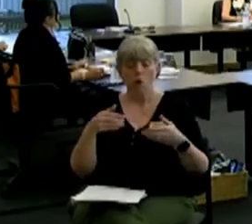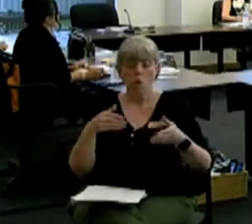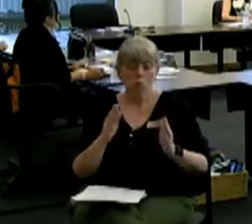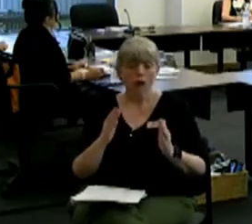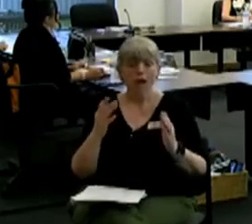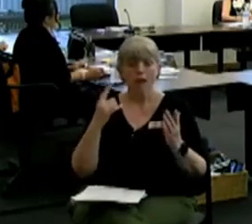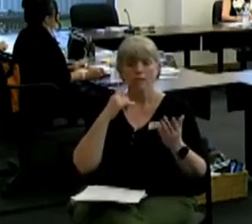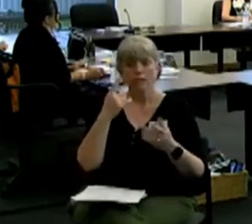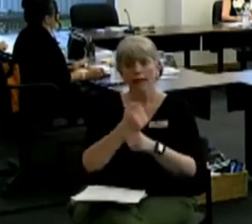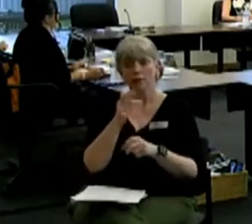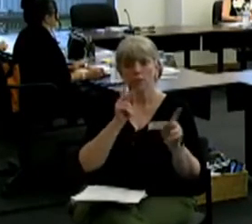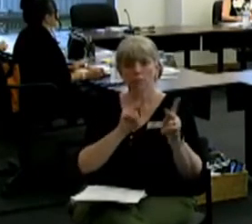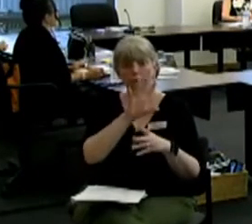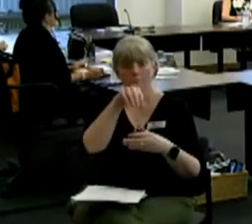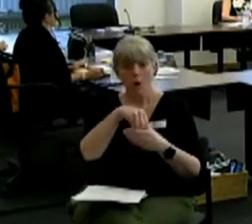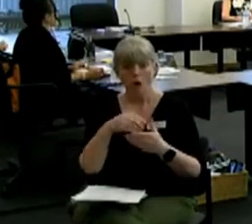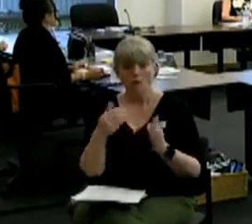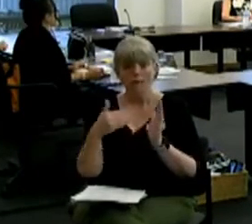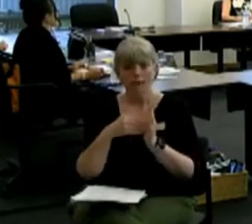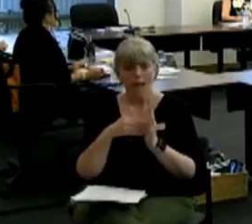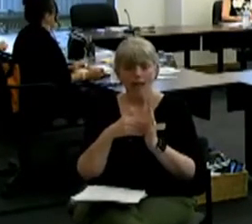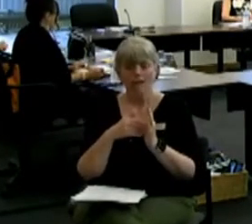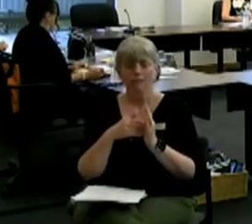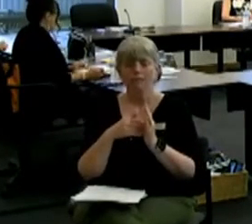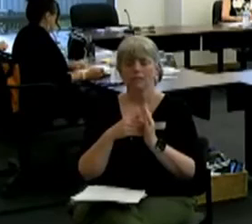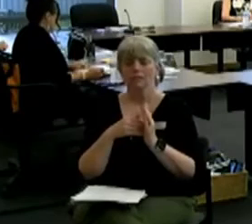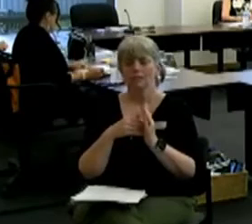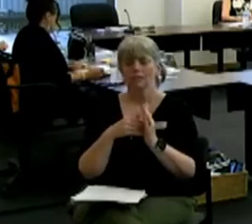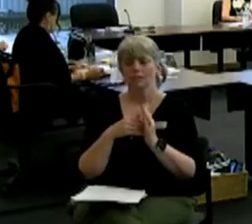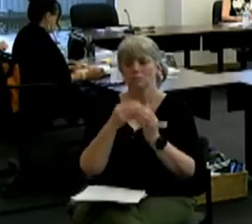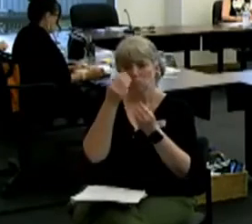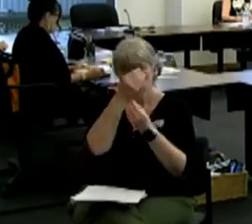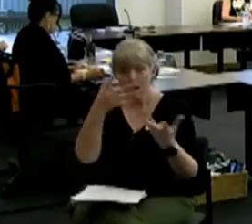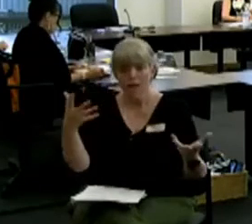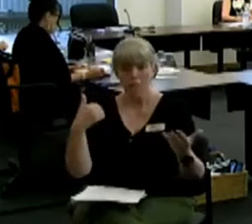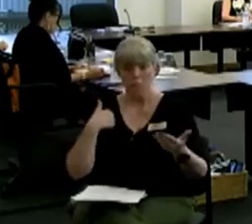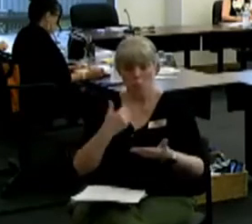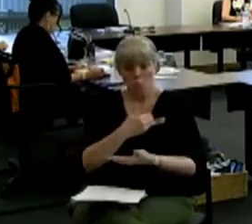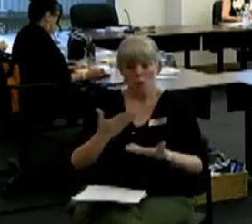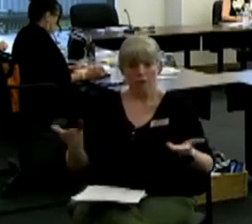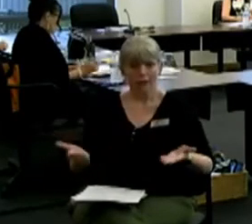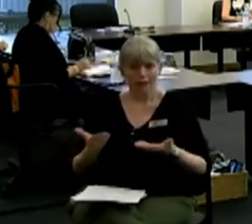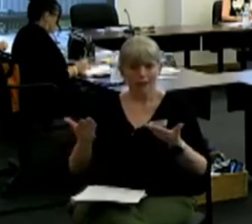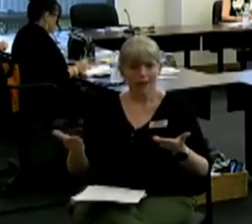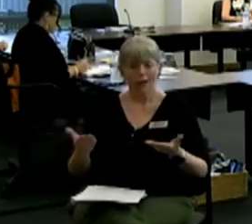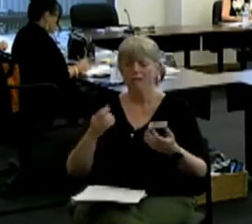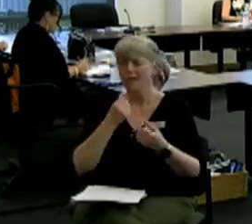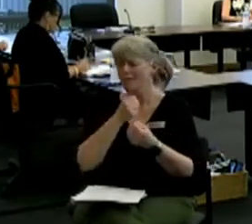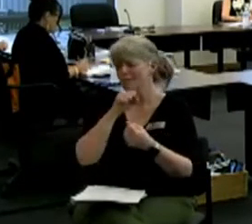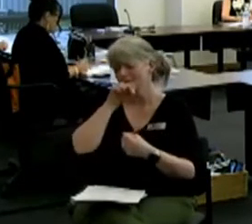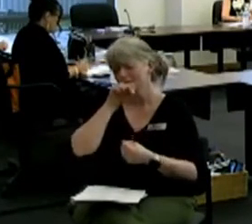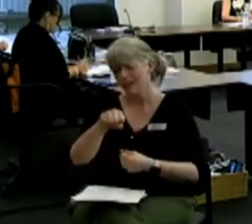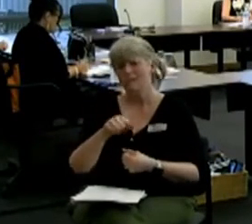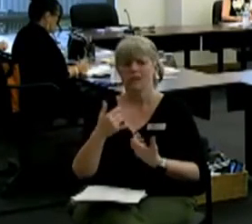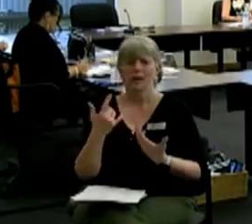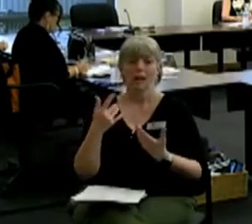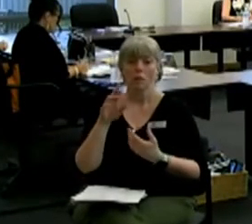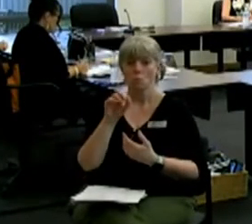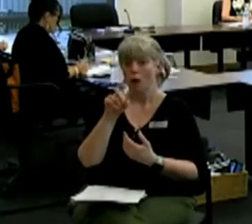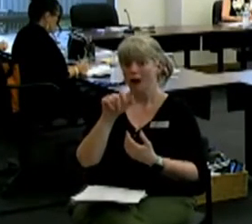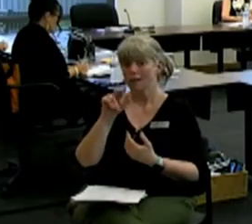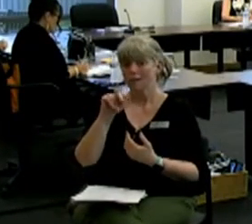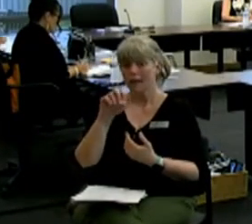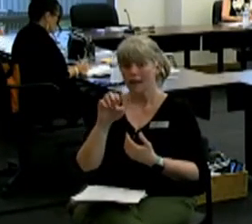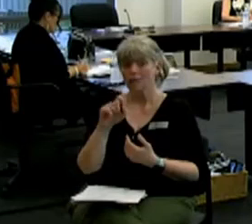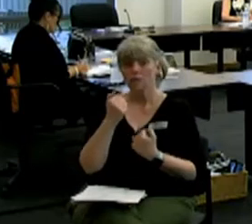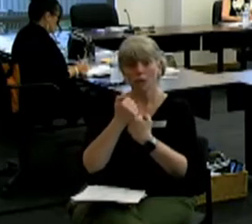way of getting people involved again that were there, were here, and they loved it. I mean, it was very rewarding. And Roxanne